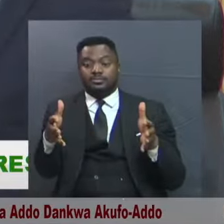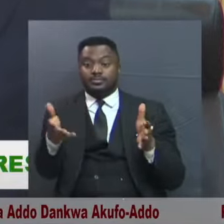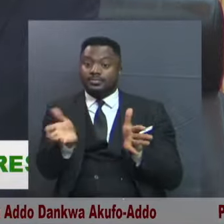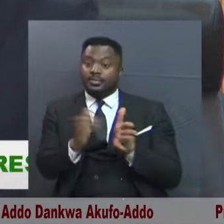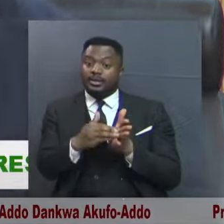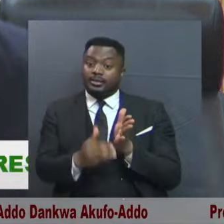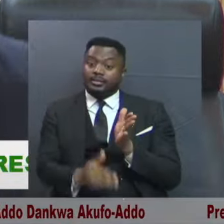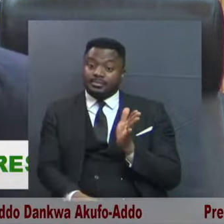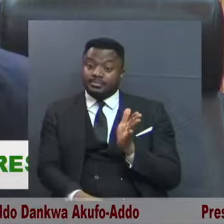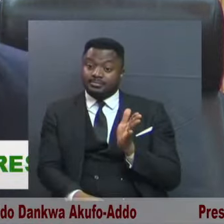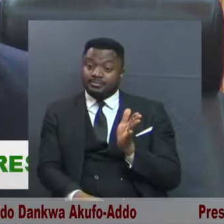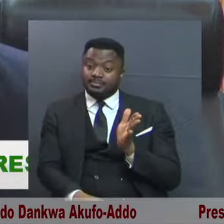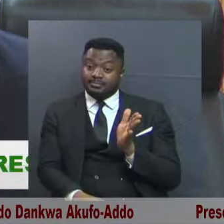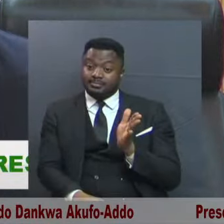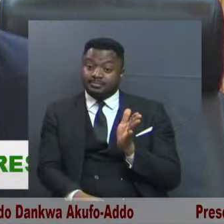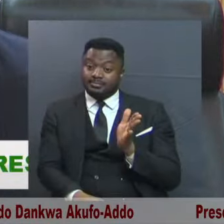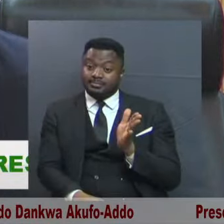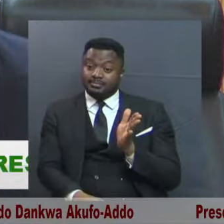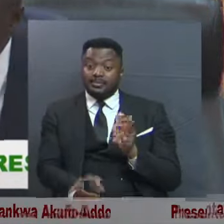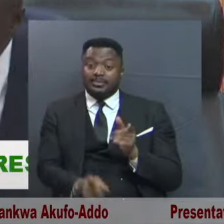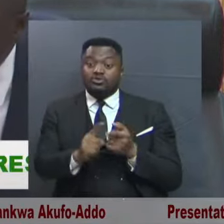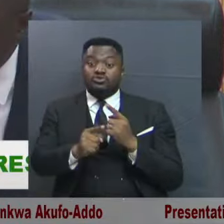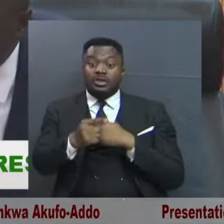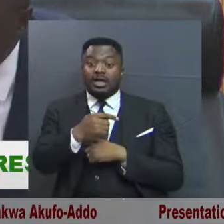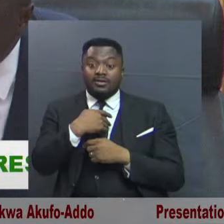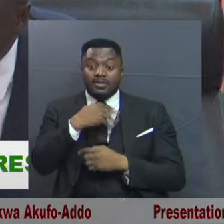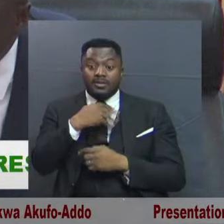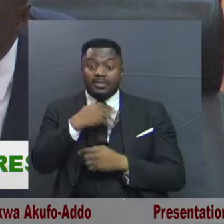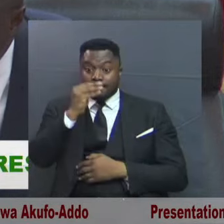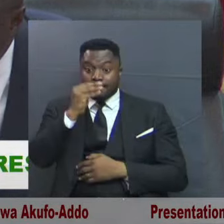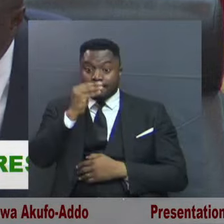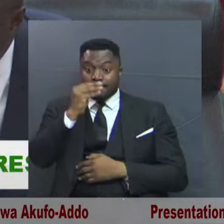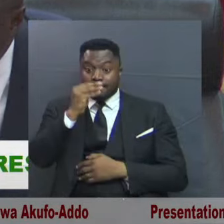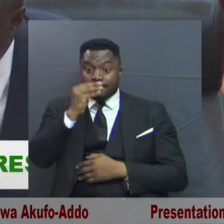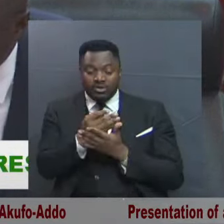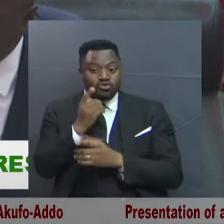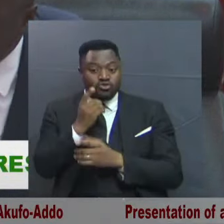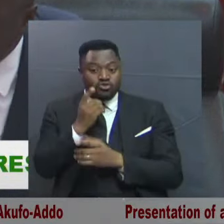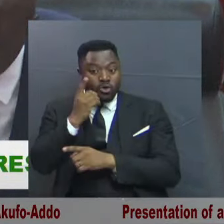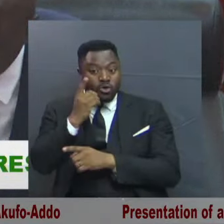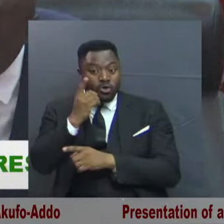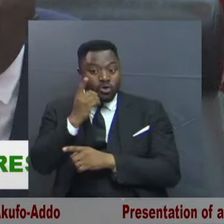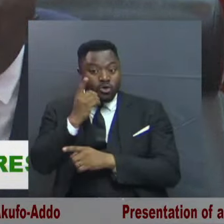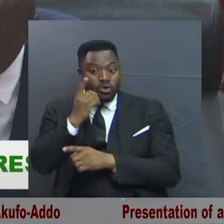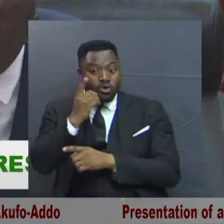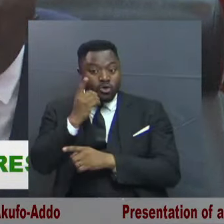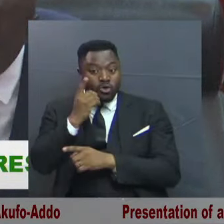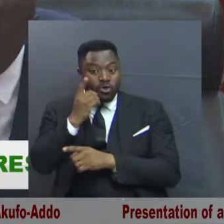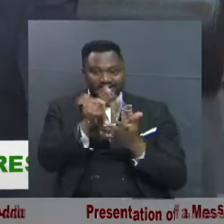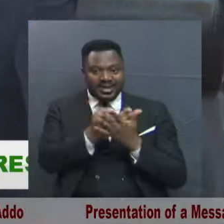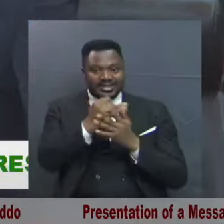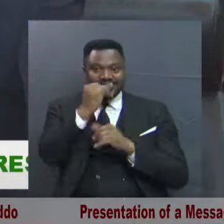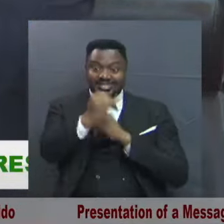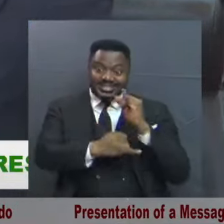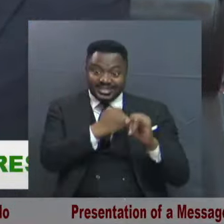government Mr Speaker today we have a minister of finance domestic and Minister of Finance International